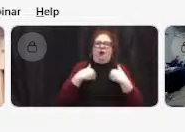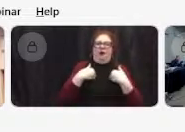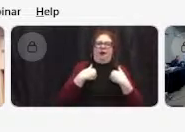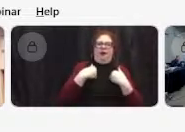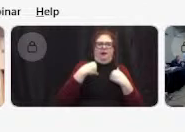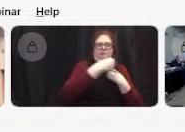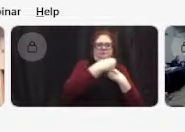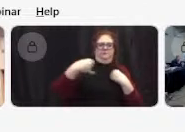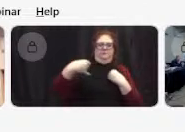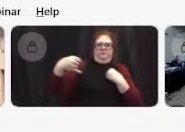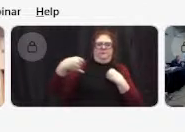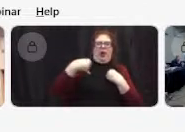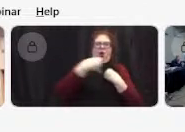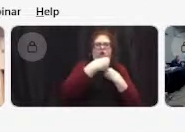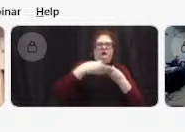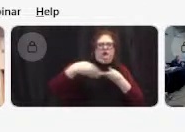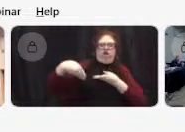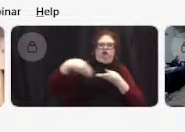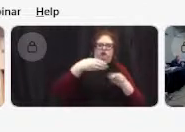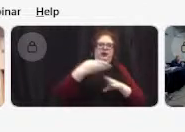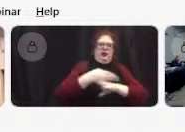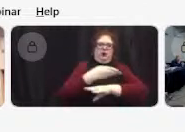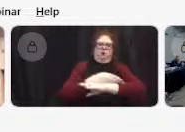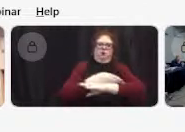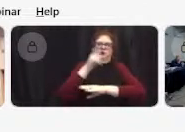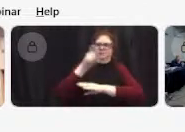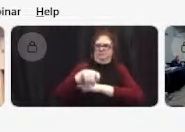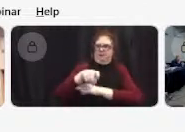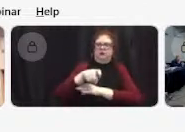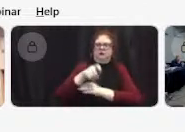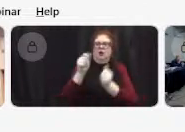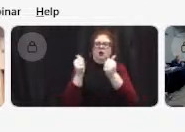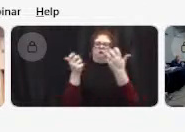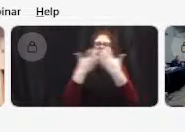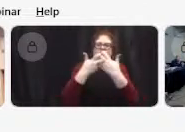the city's master street plan along R Street,